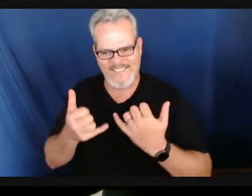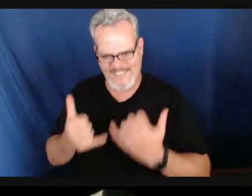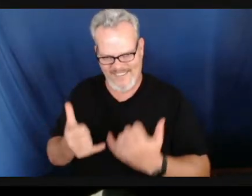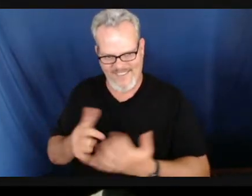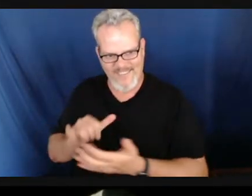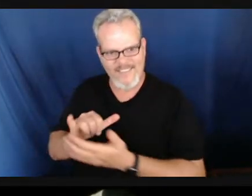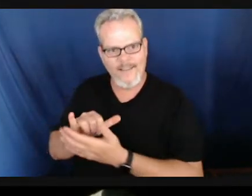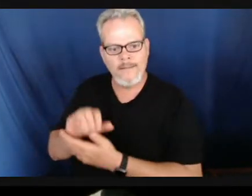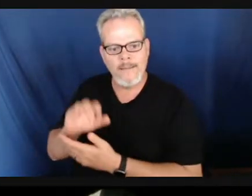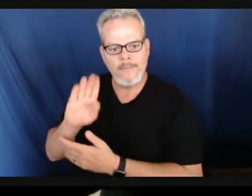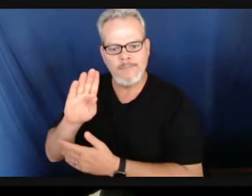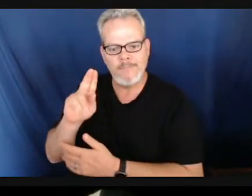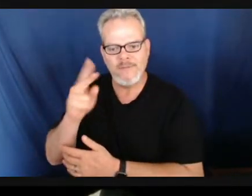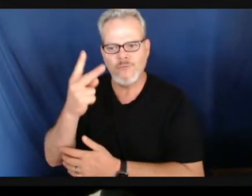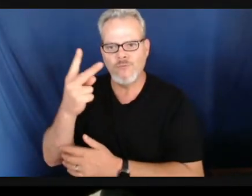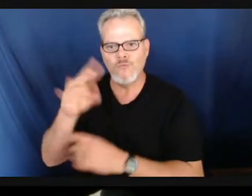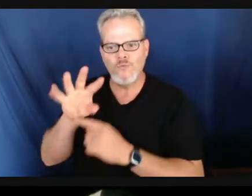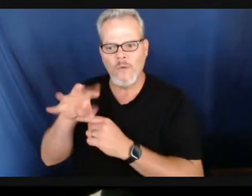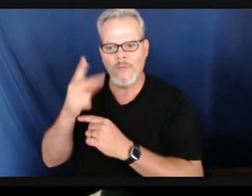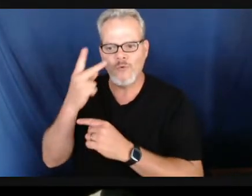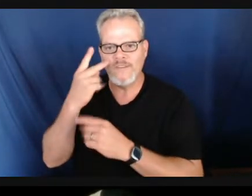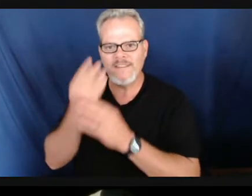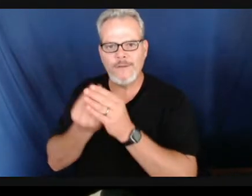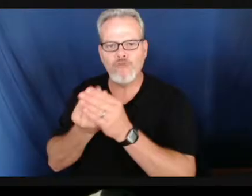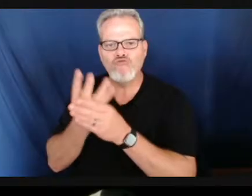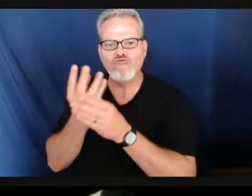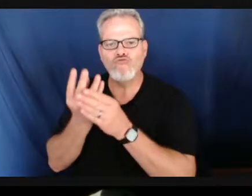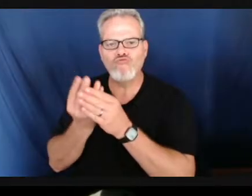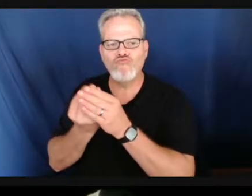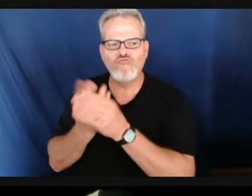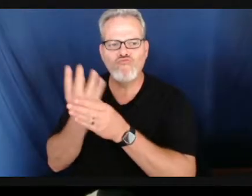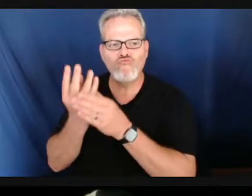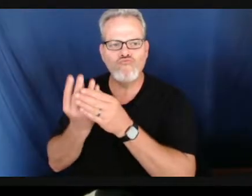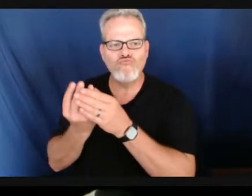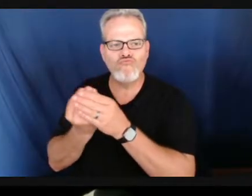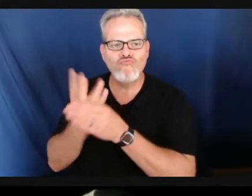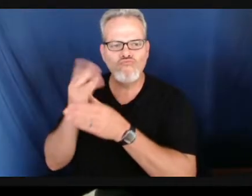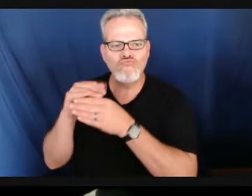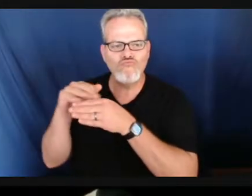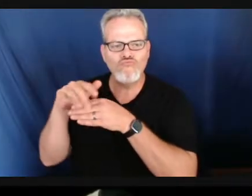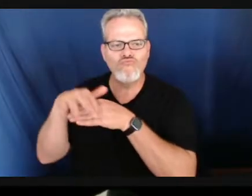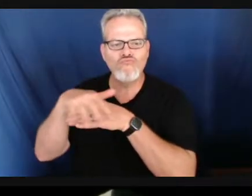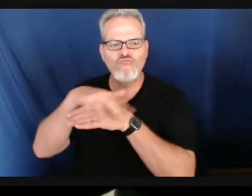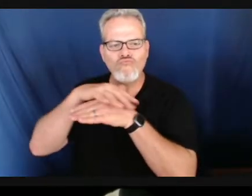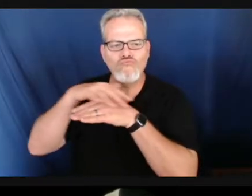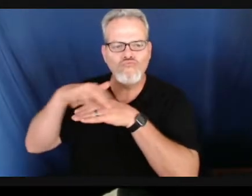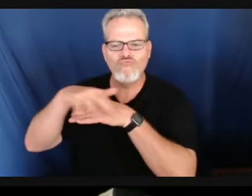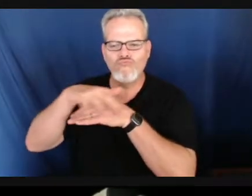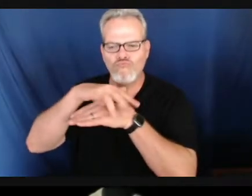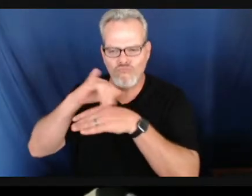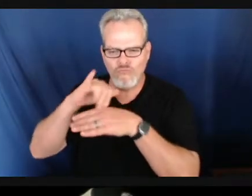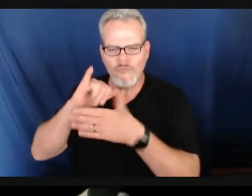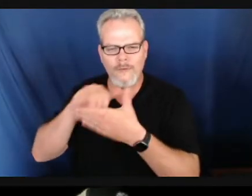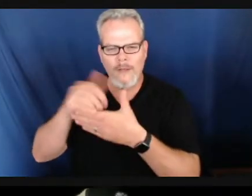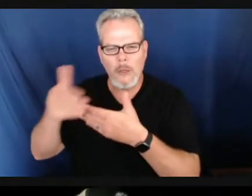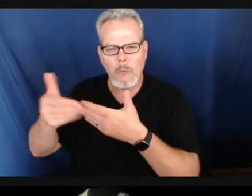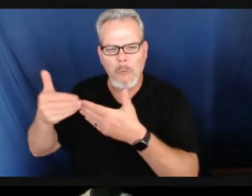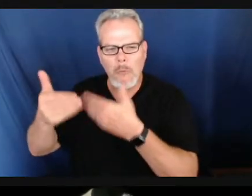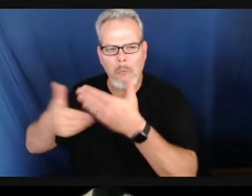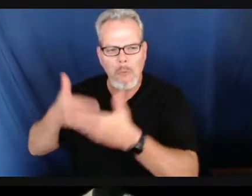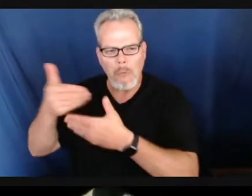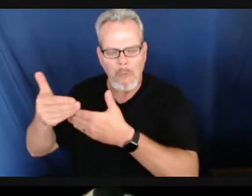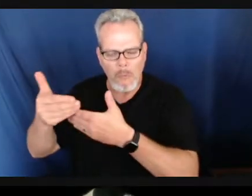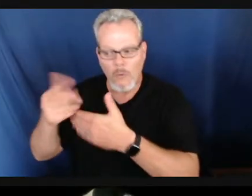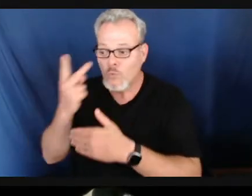see the lava's coming back up, little trickles oozing off the side there. So I'll just keep checking in between our segments here, but let's move on to